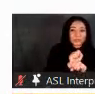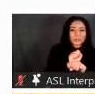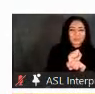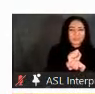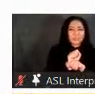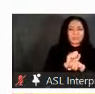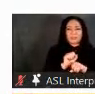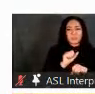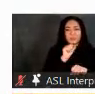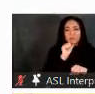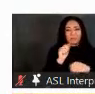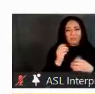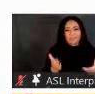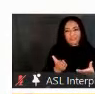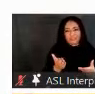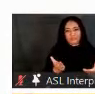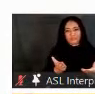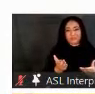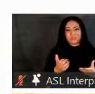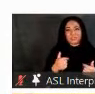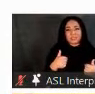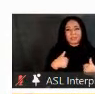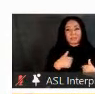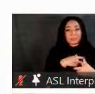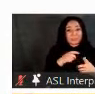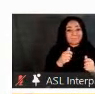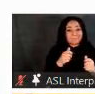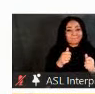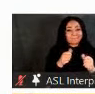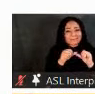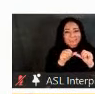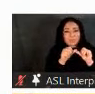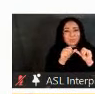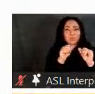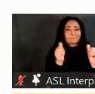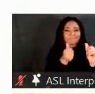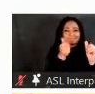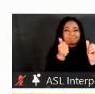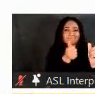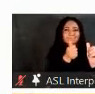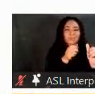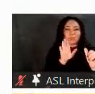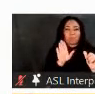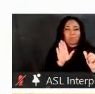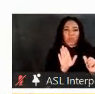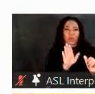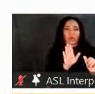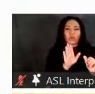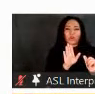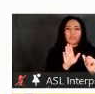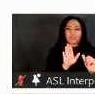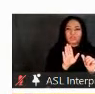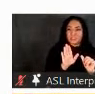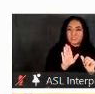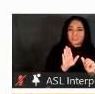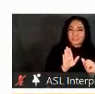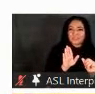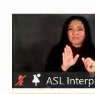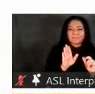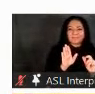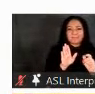to strive to answer their call to action and make improvements in our early learning systems, let us remember